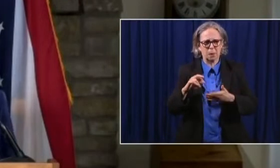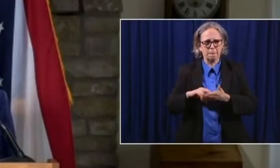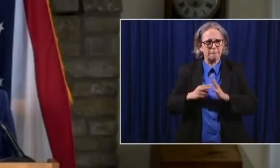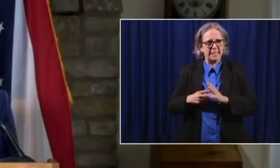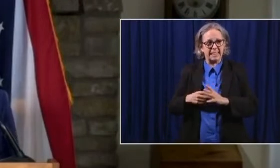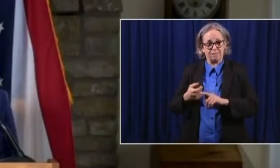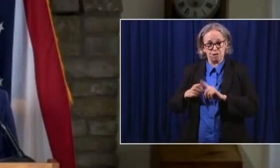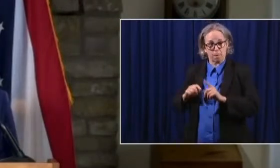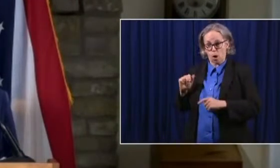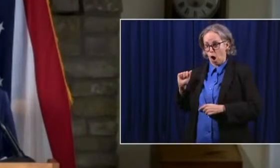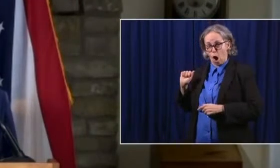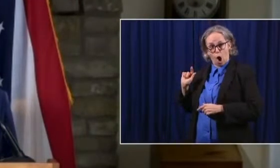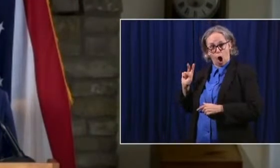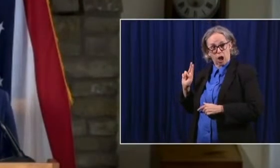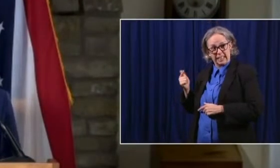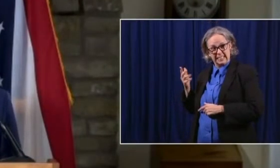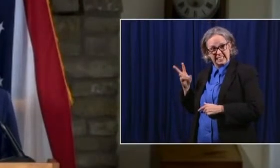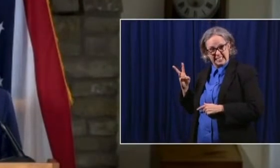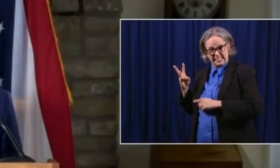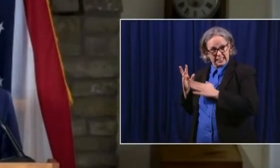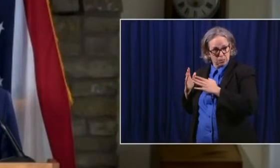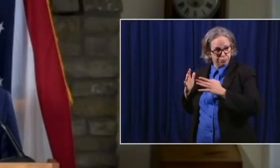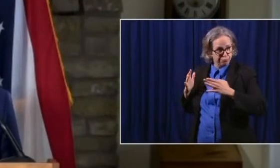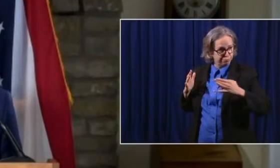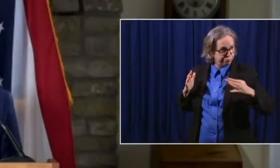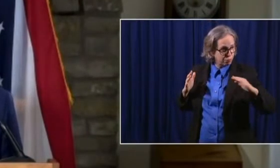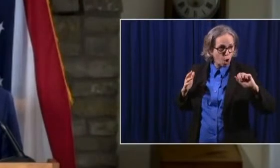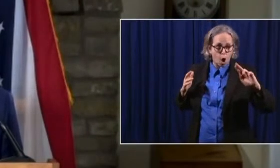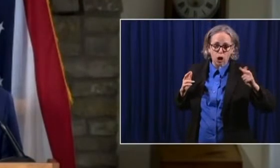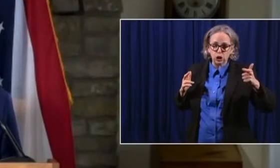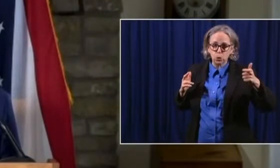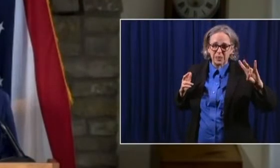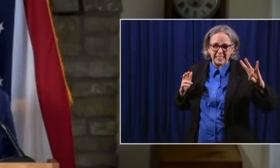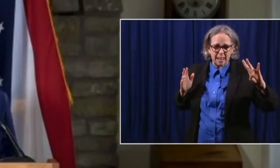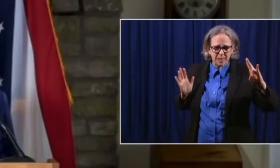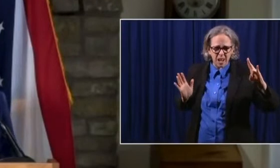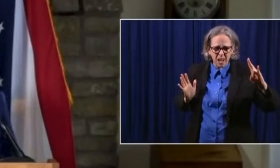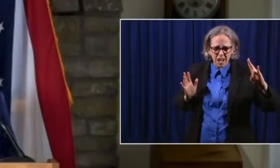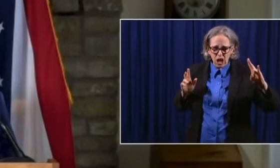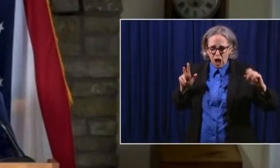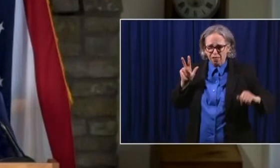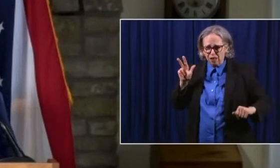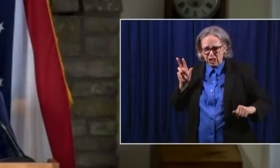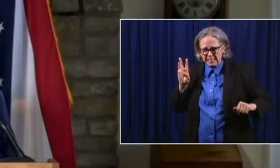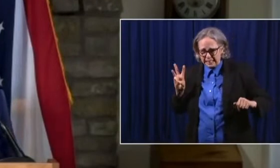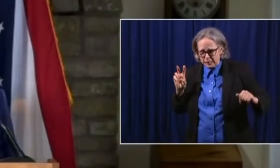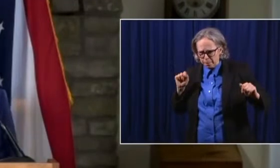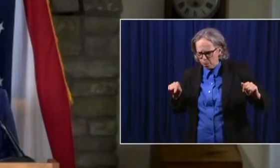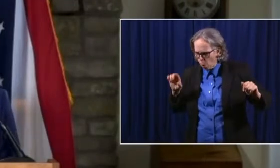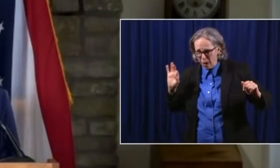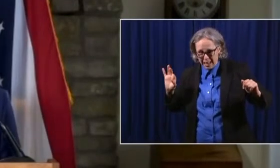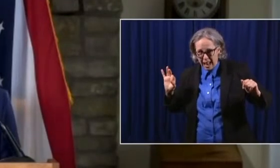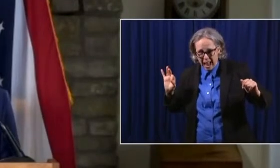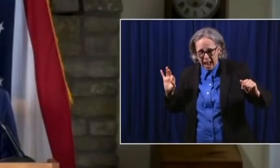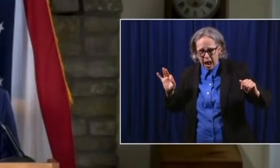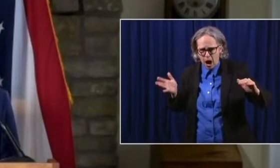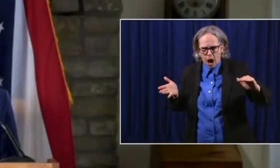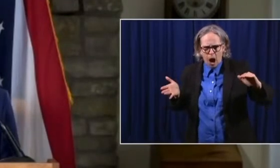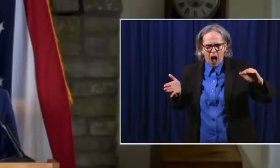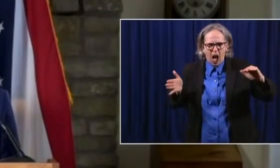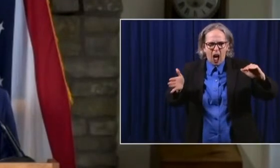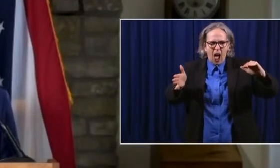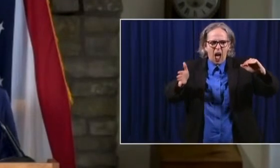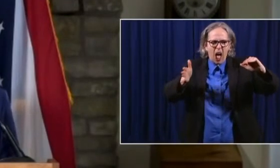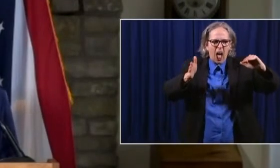22nd, Montgomery County's cases increased from 36.9 today to 45 per day.